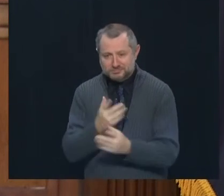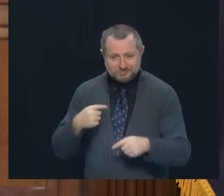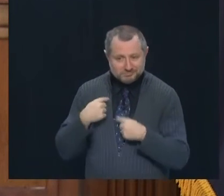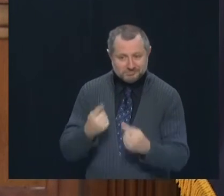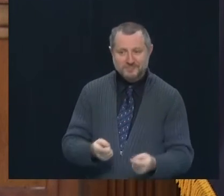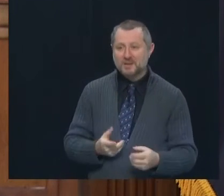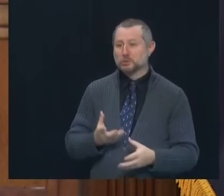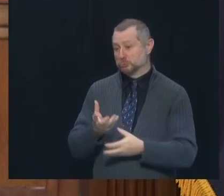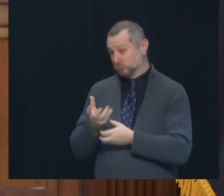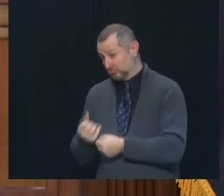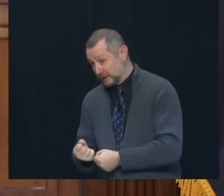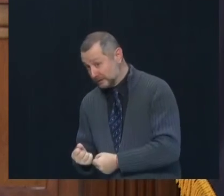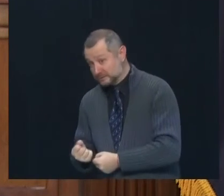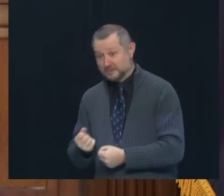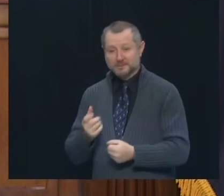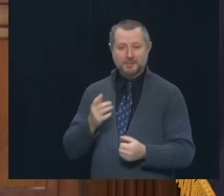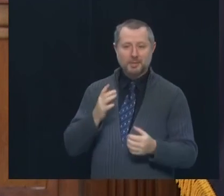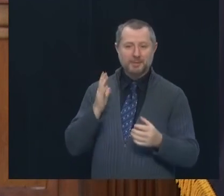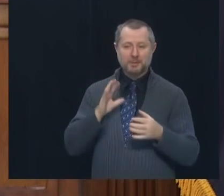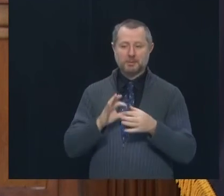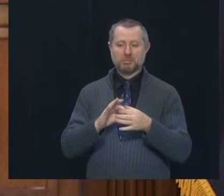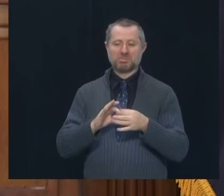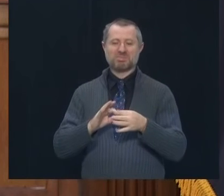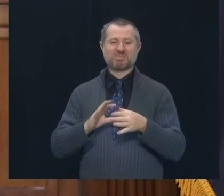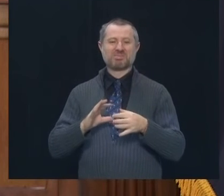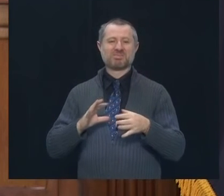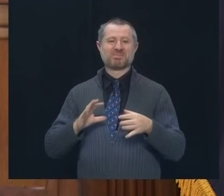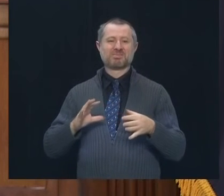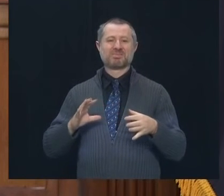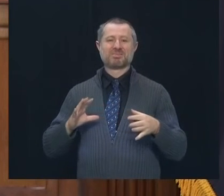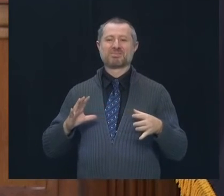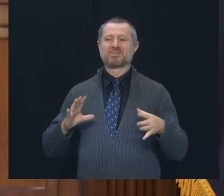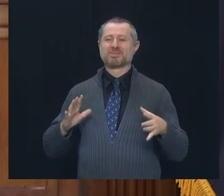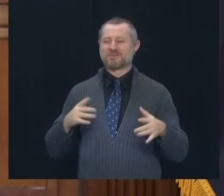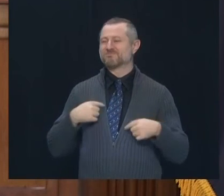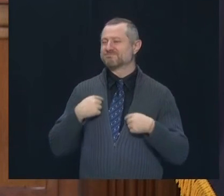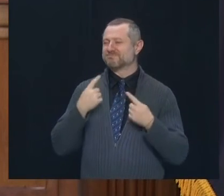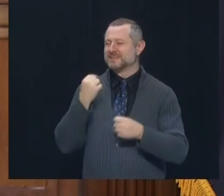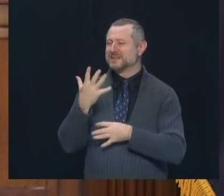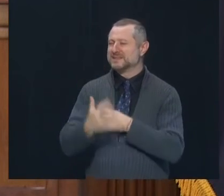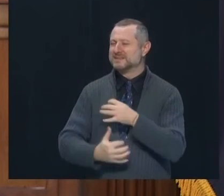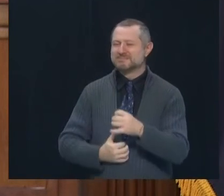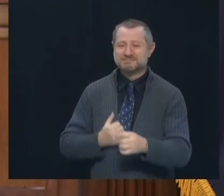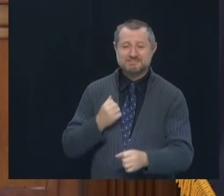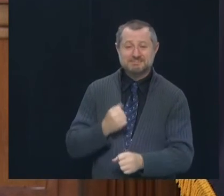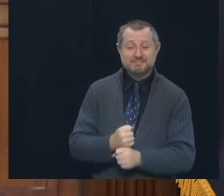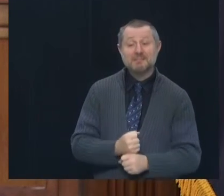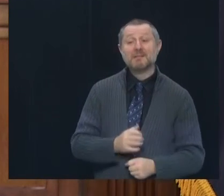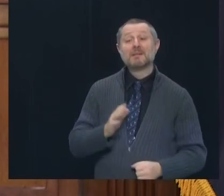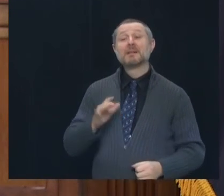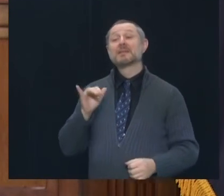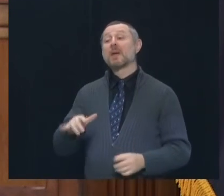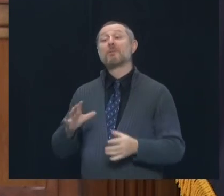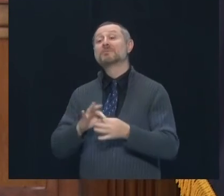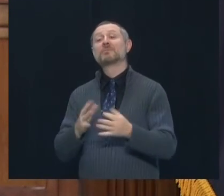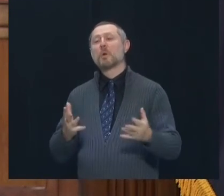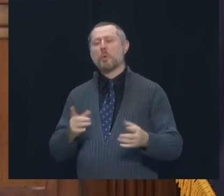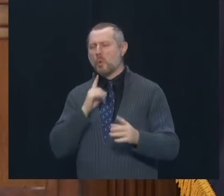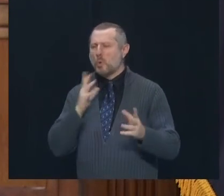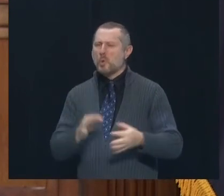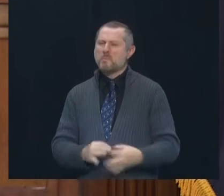And it has been fraying for years. It ripped after the Floyd